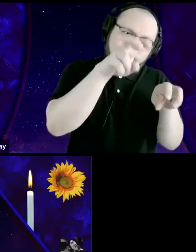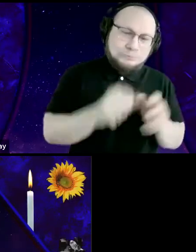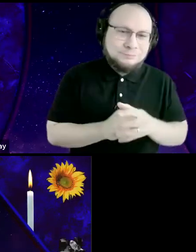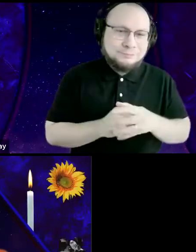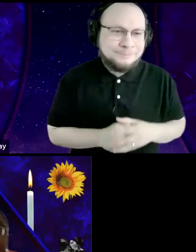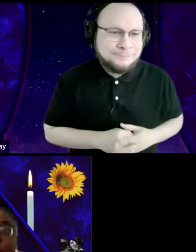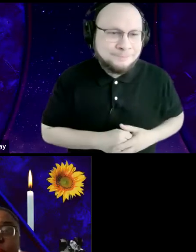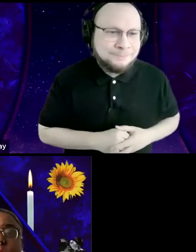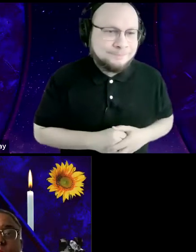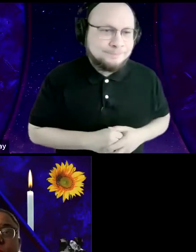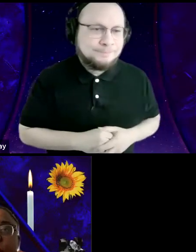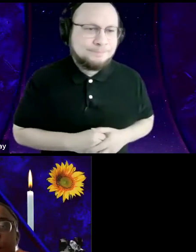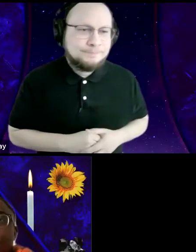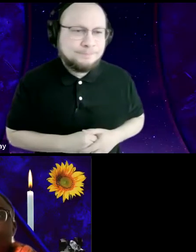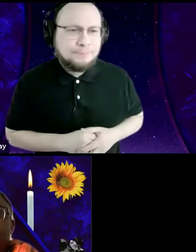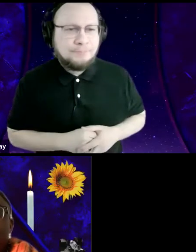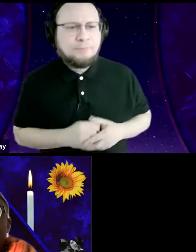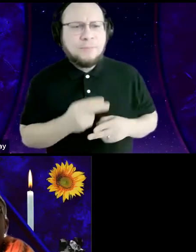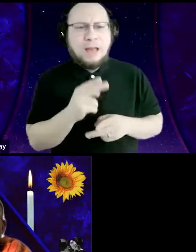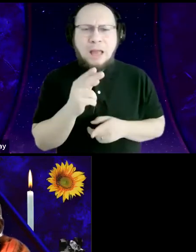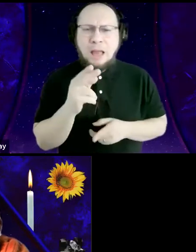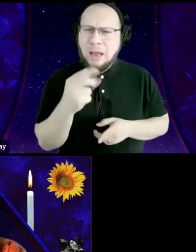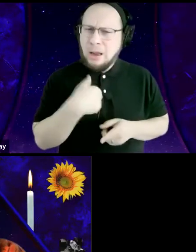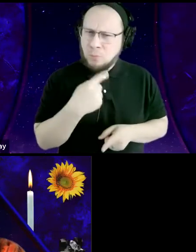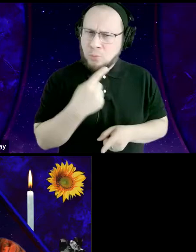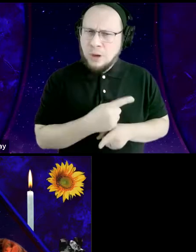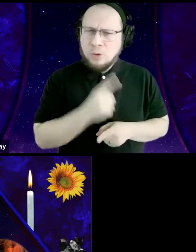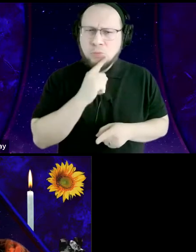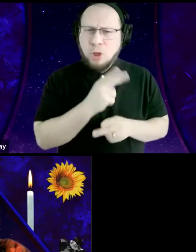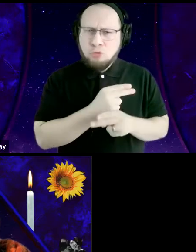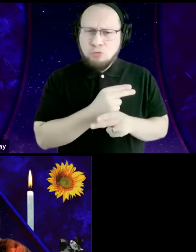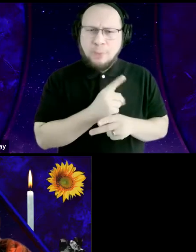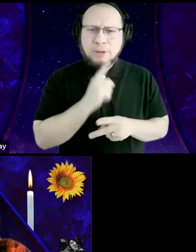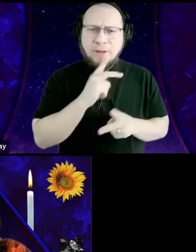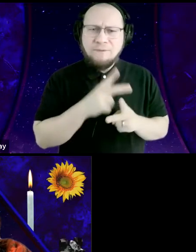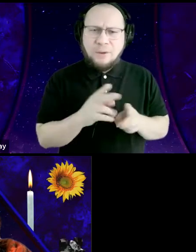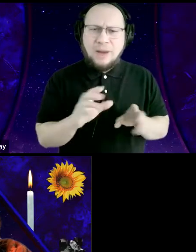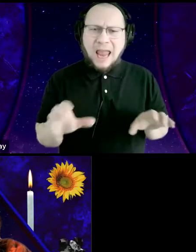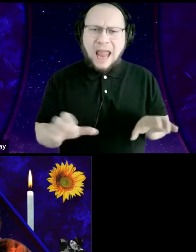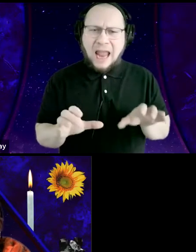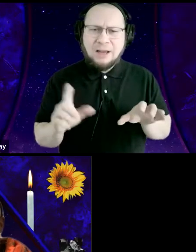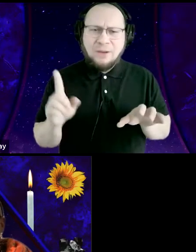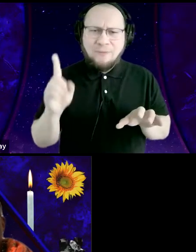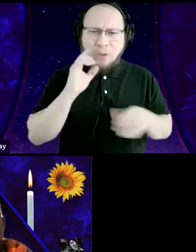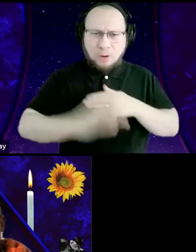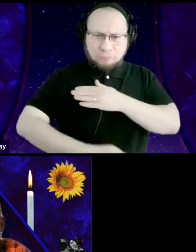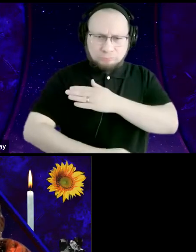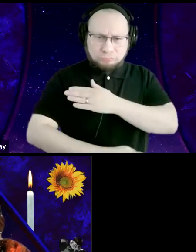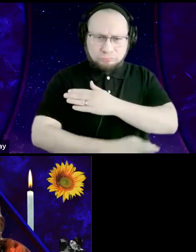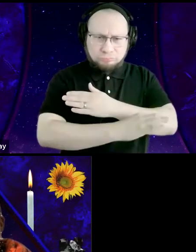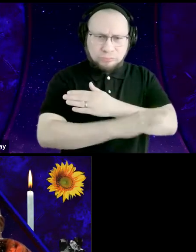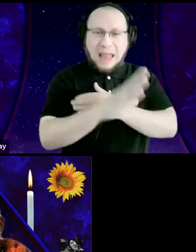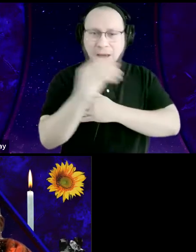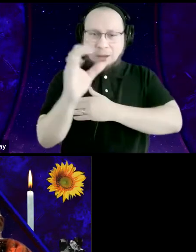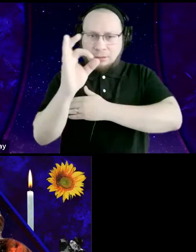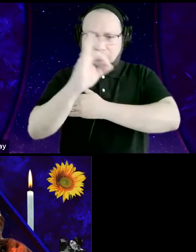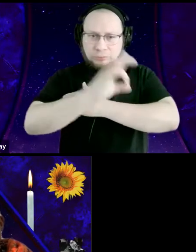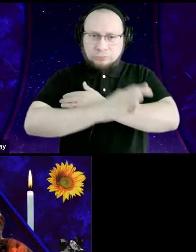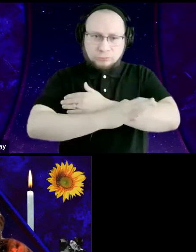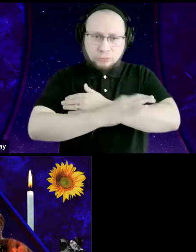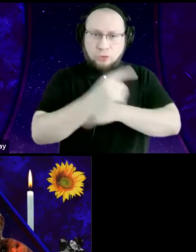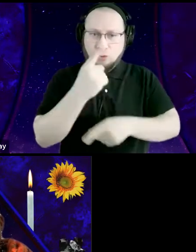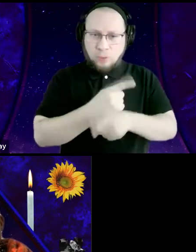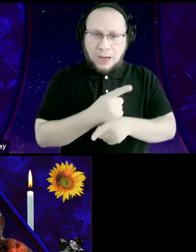know, rabbits, if I'm not mistaken, are like most active kind of around dusk and around dawn is when they're hopping around most. And it's at